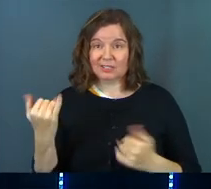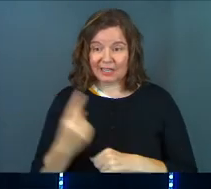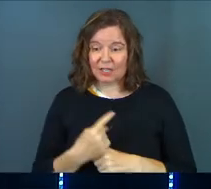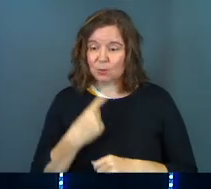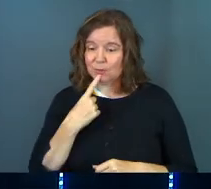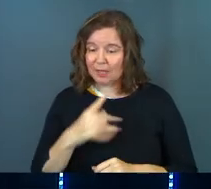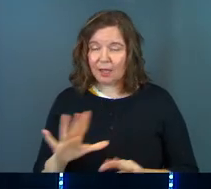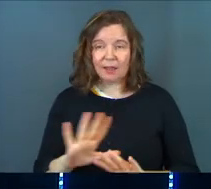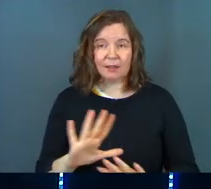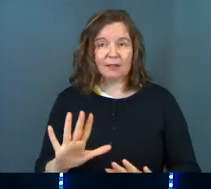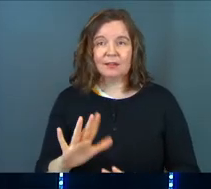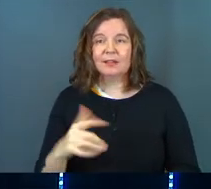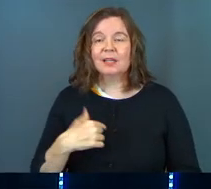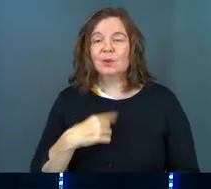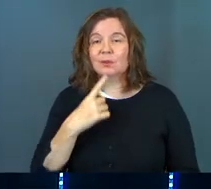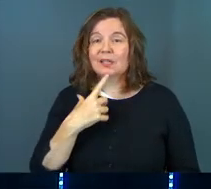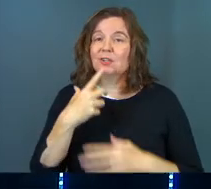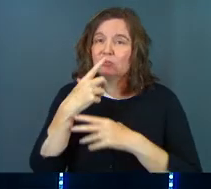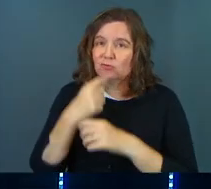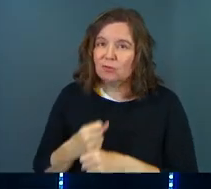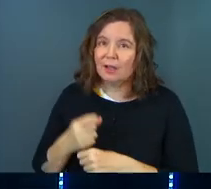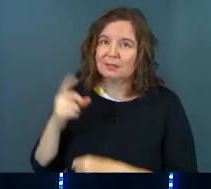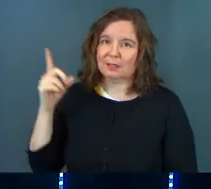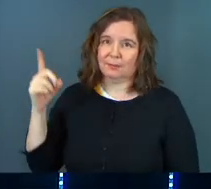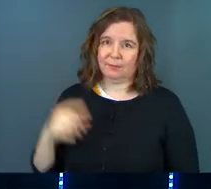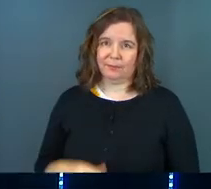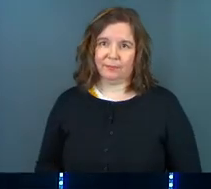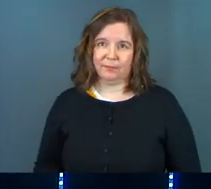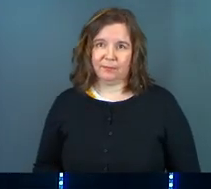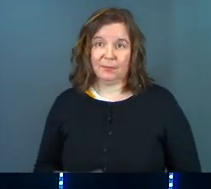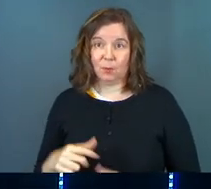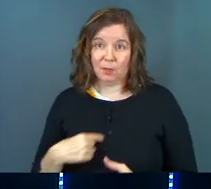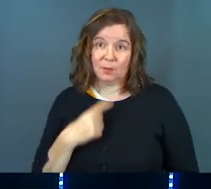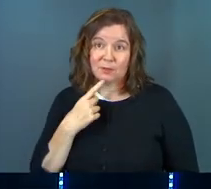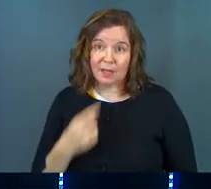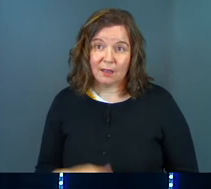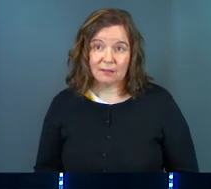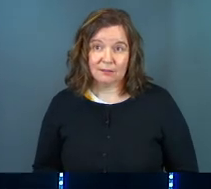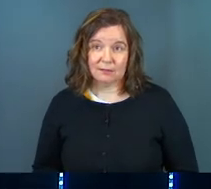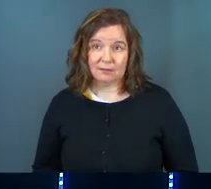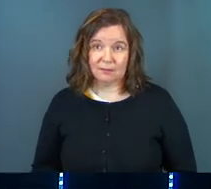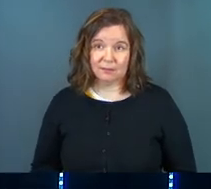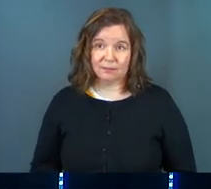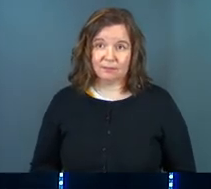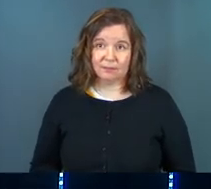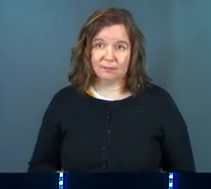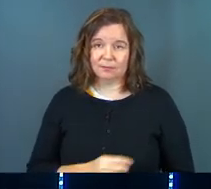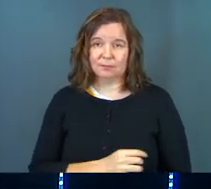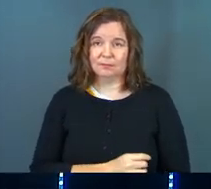today, he would say, trust him, is what he would say.